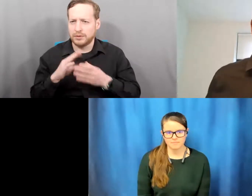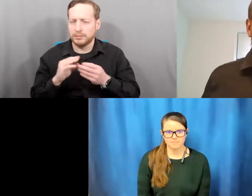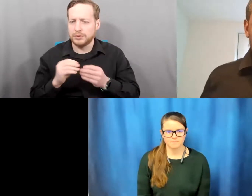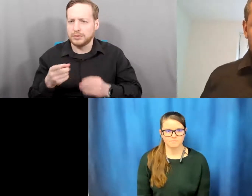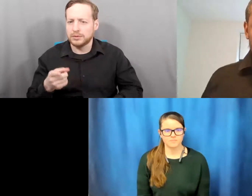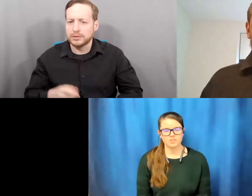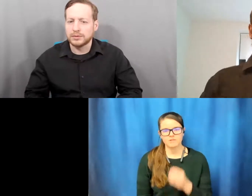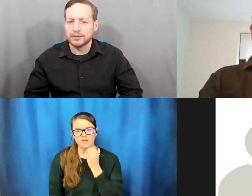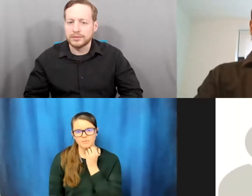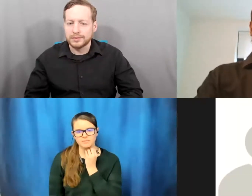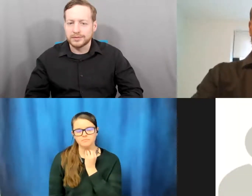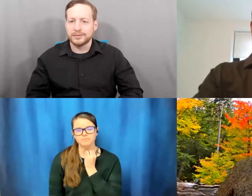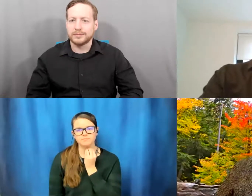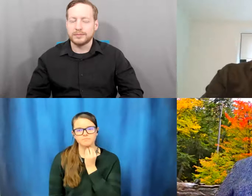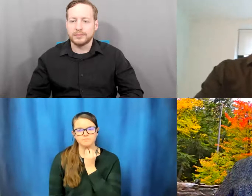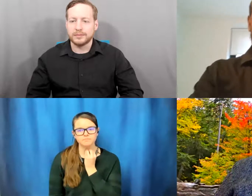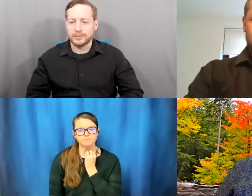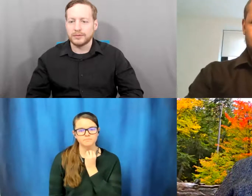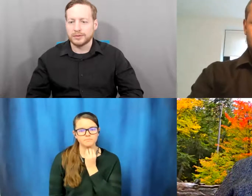Betsy, did you have a comment?